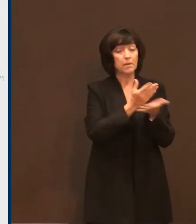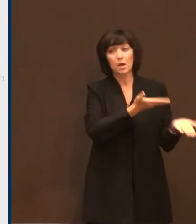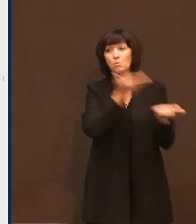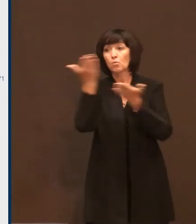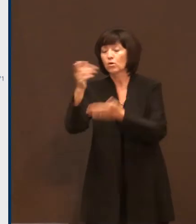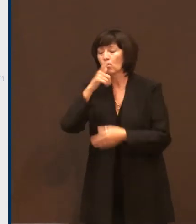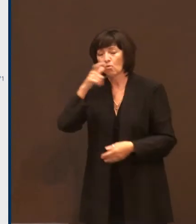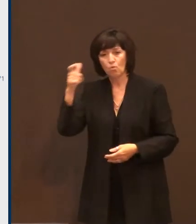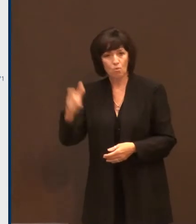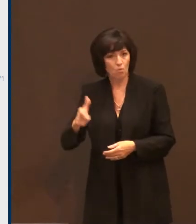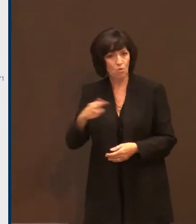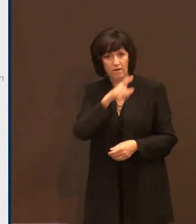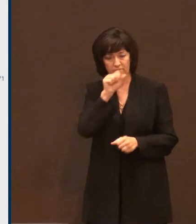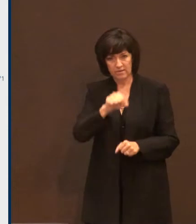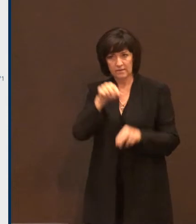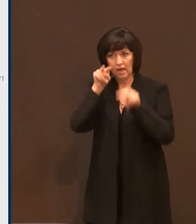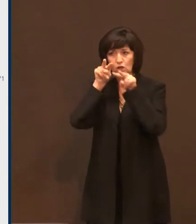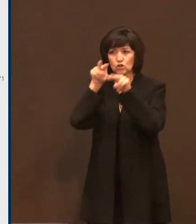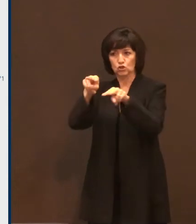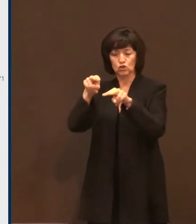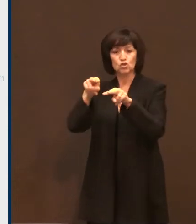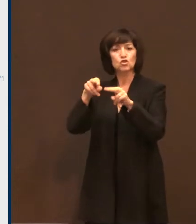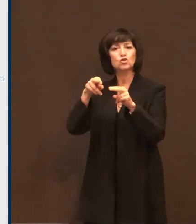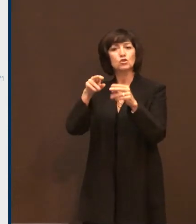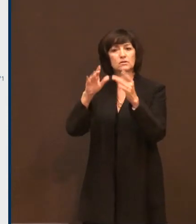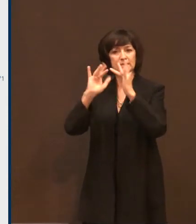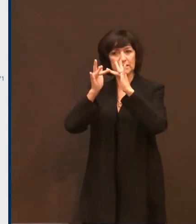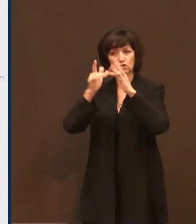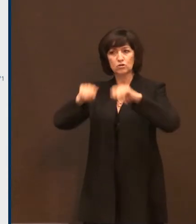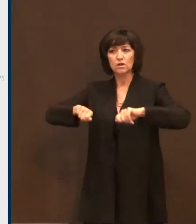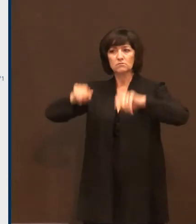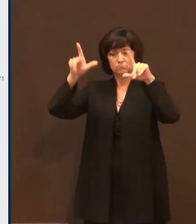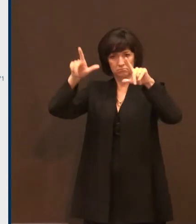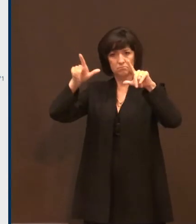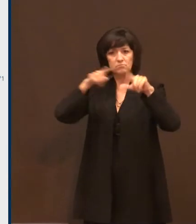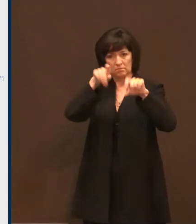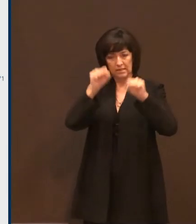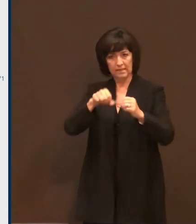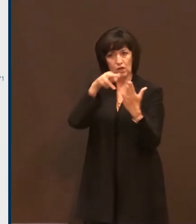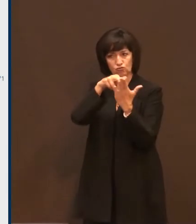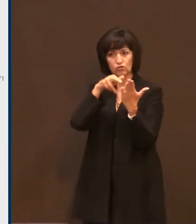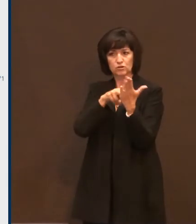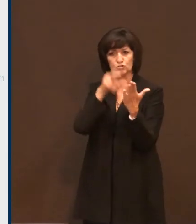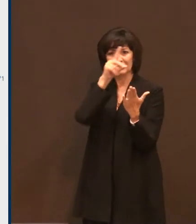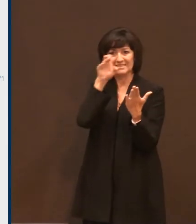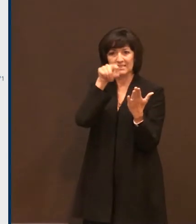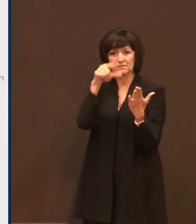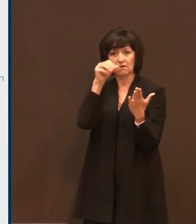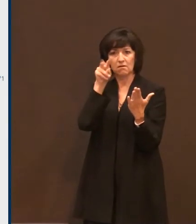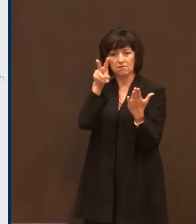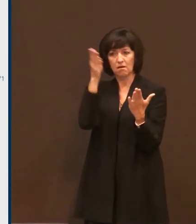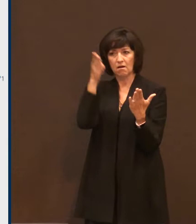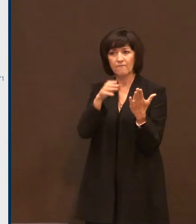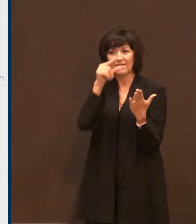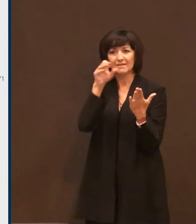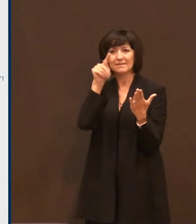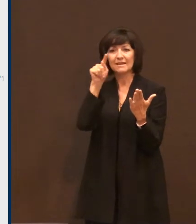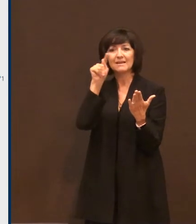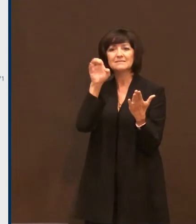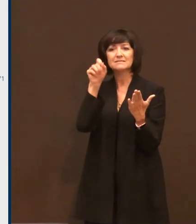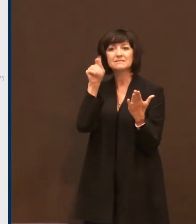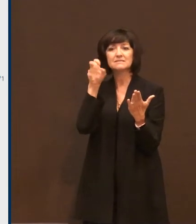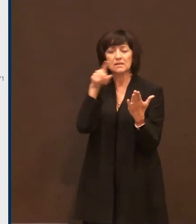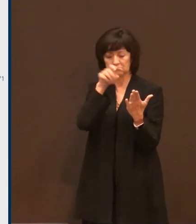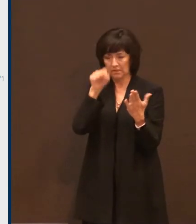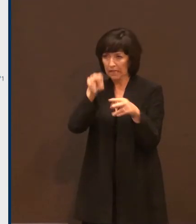have the opportunity to register in advance. So that website is found on the de.gov/get-tested website. That should